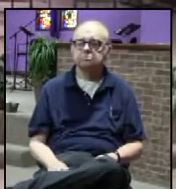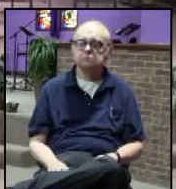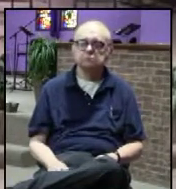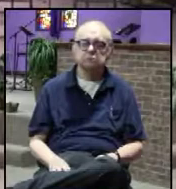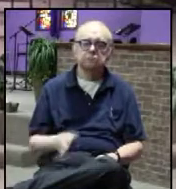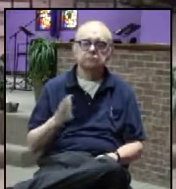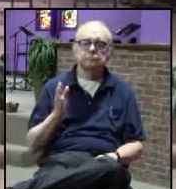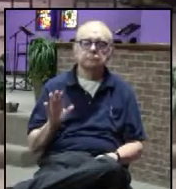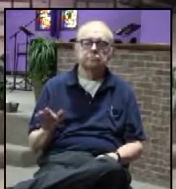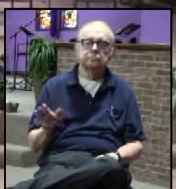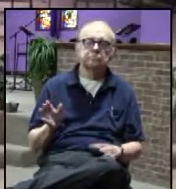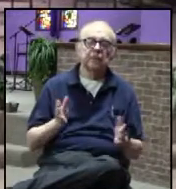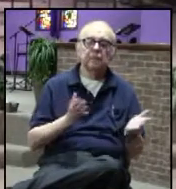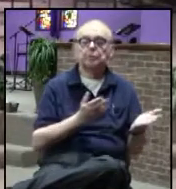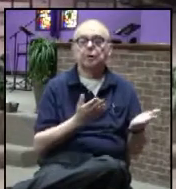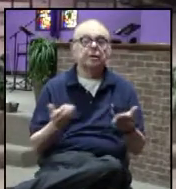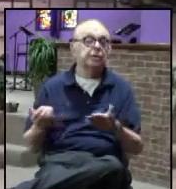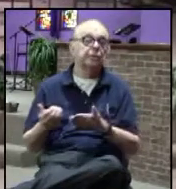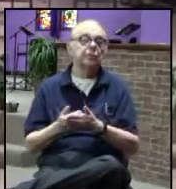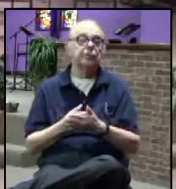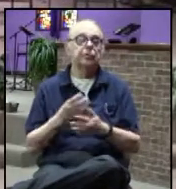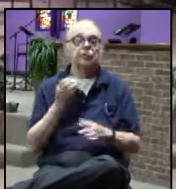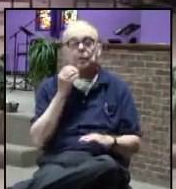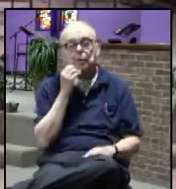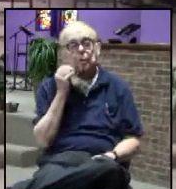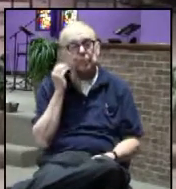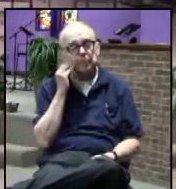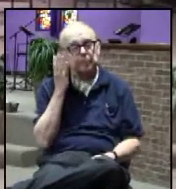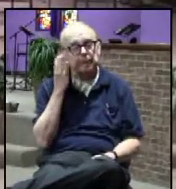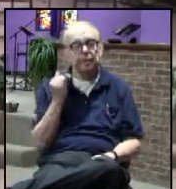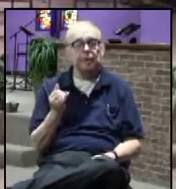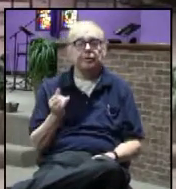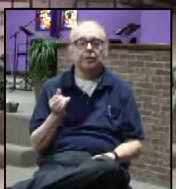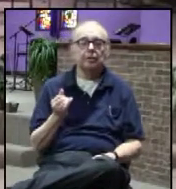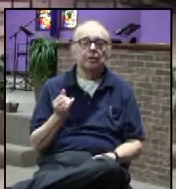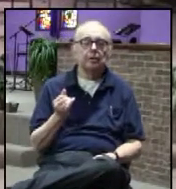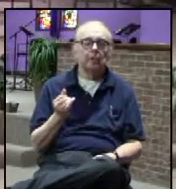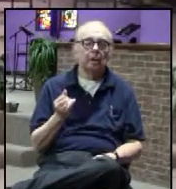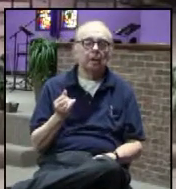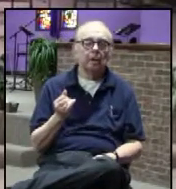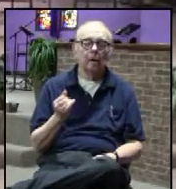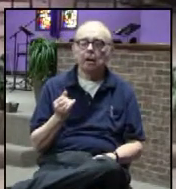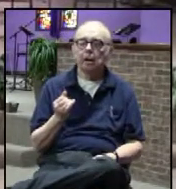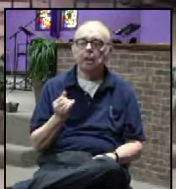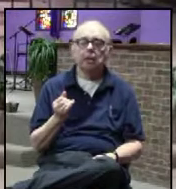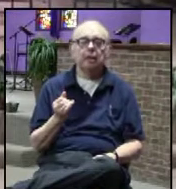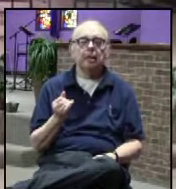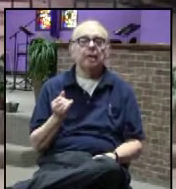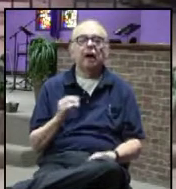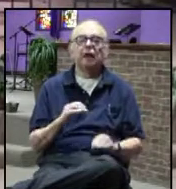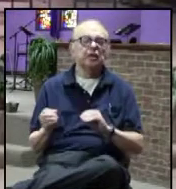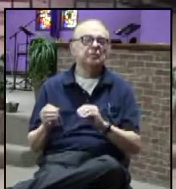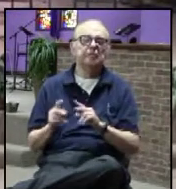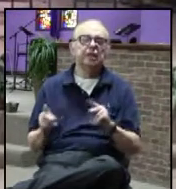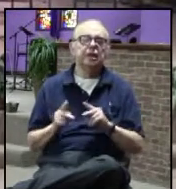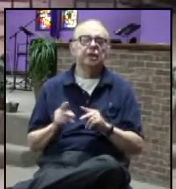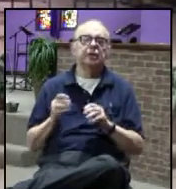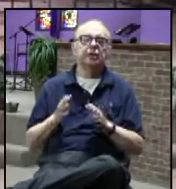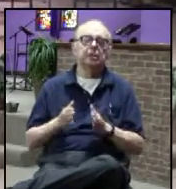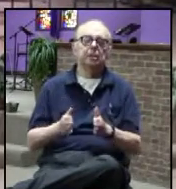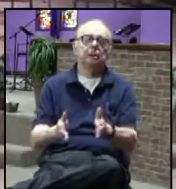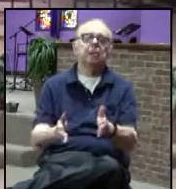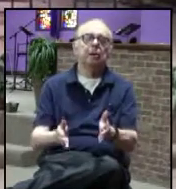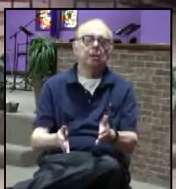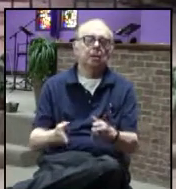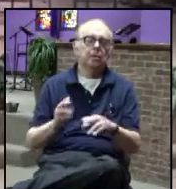I never brought it to the new house because I couldn't sit it in the driveway, and I couldn't sit it